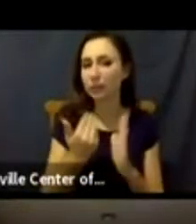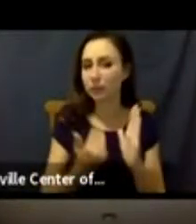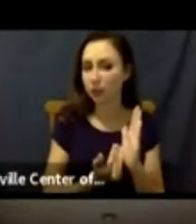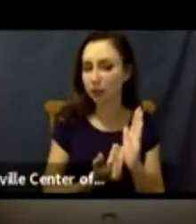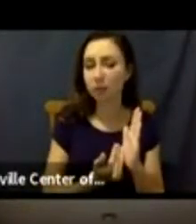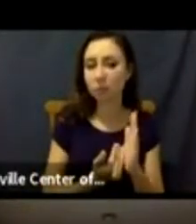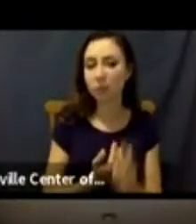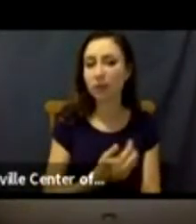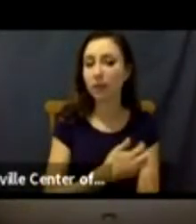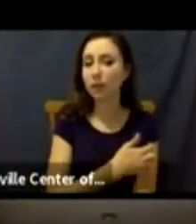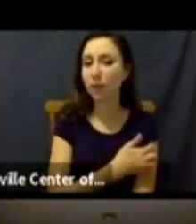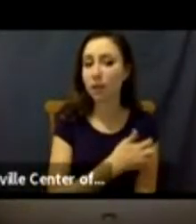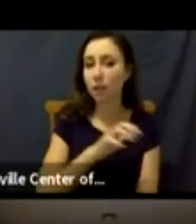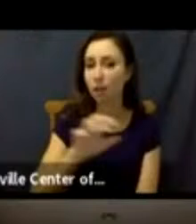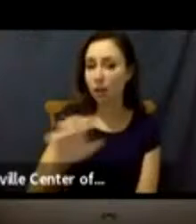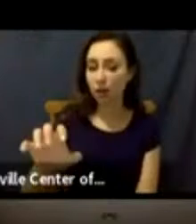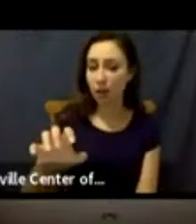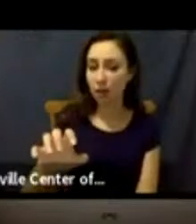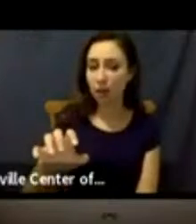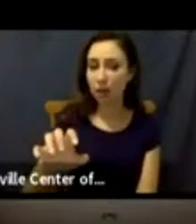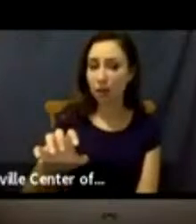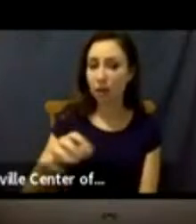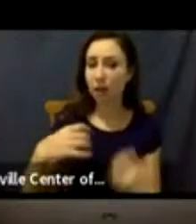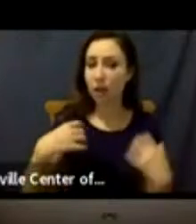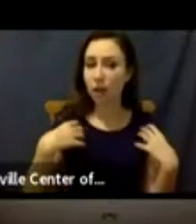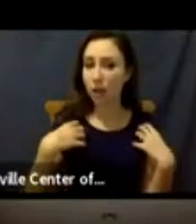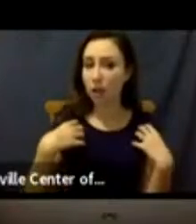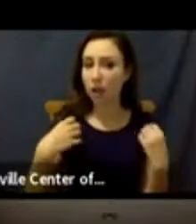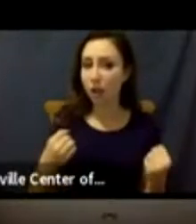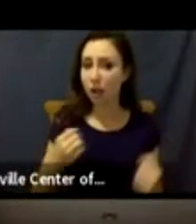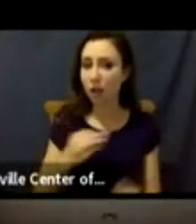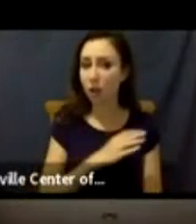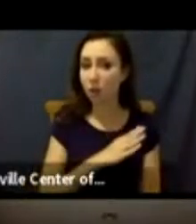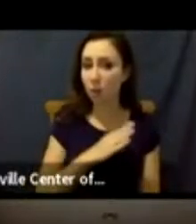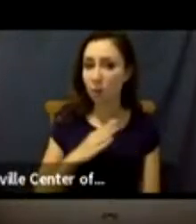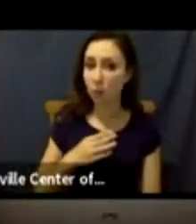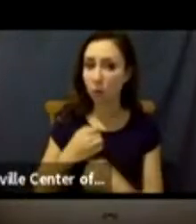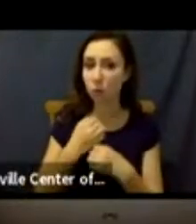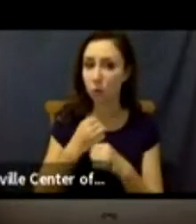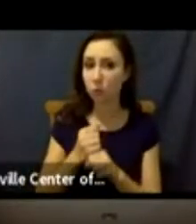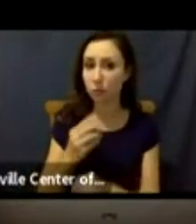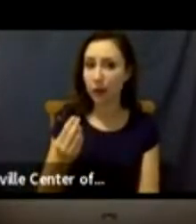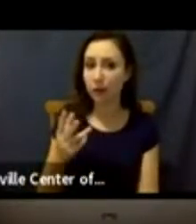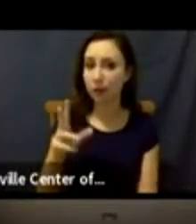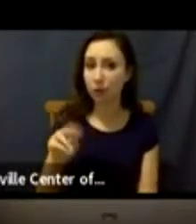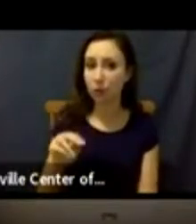empowers the health board to make their own rules? Is it